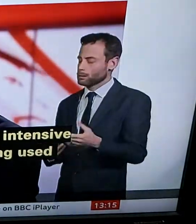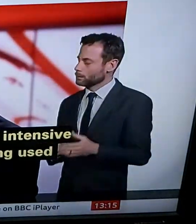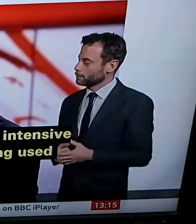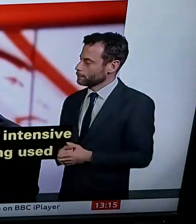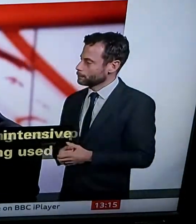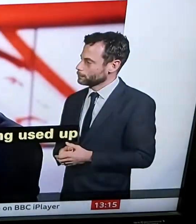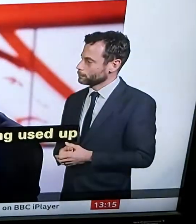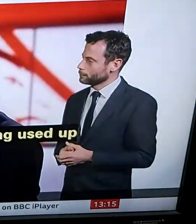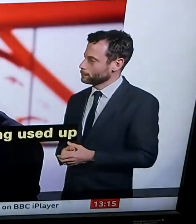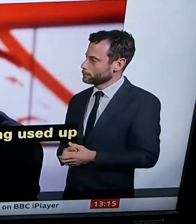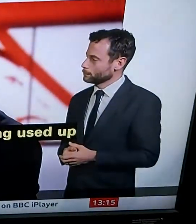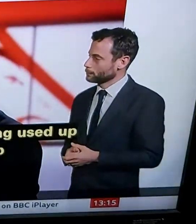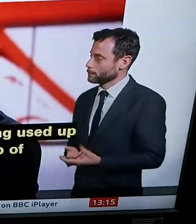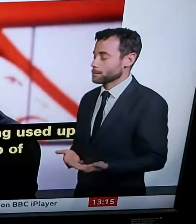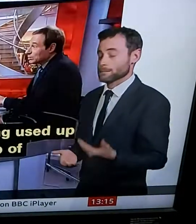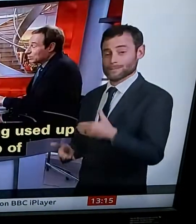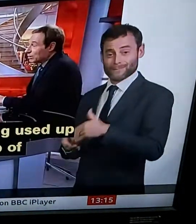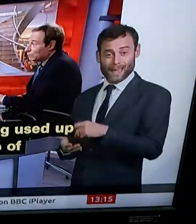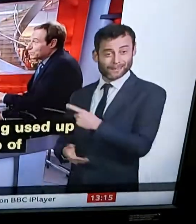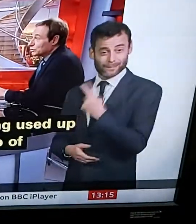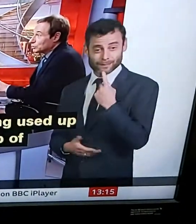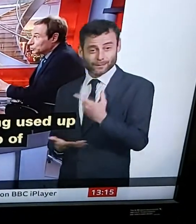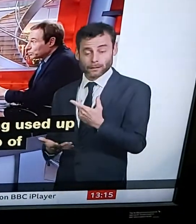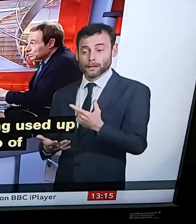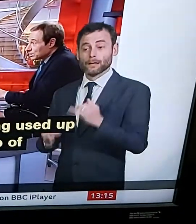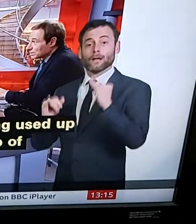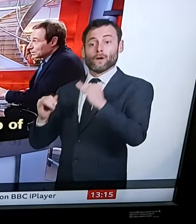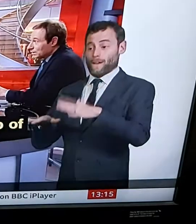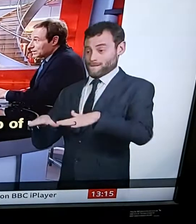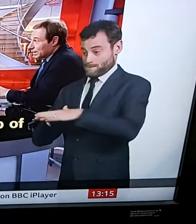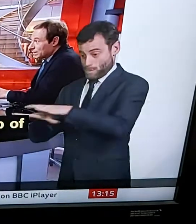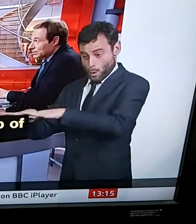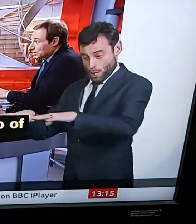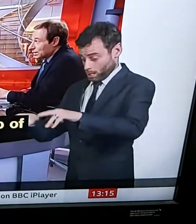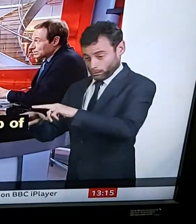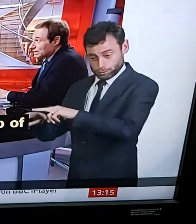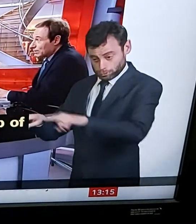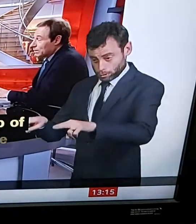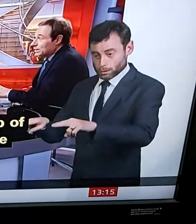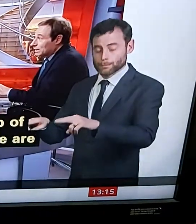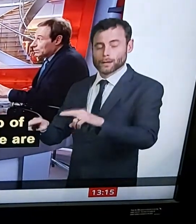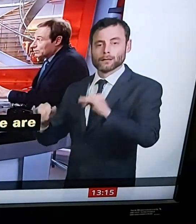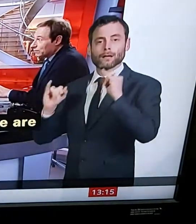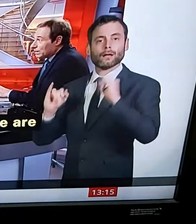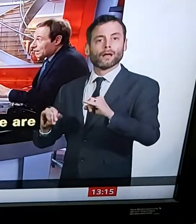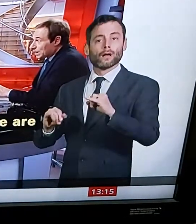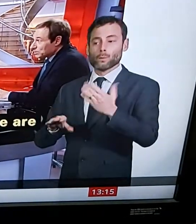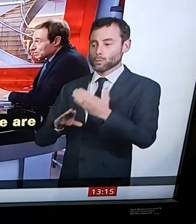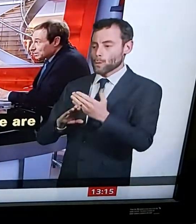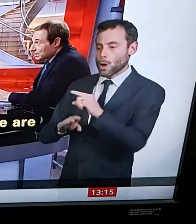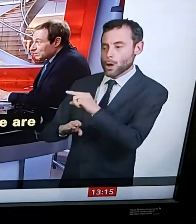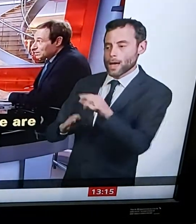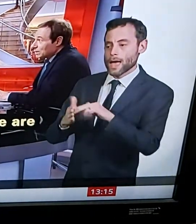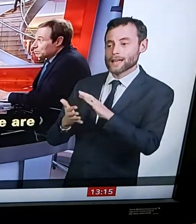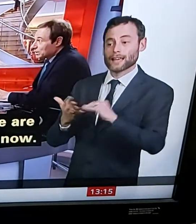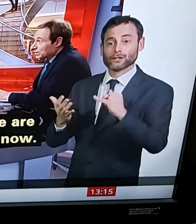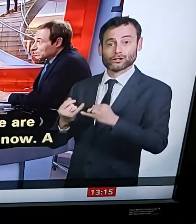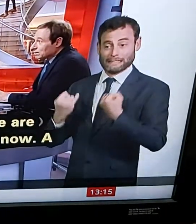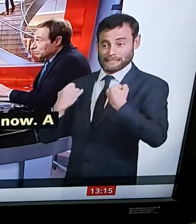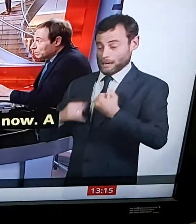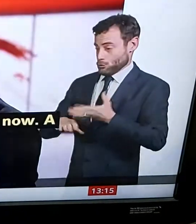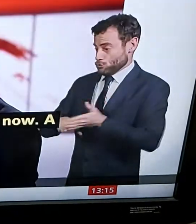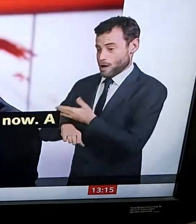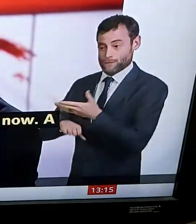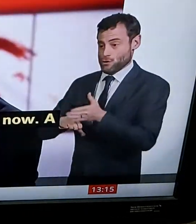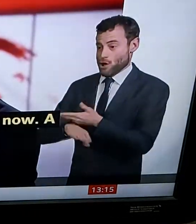of that, he is saying that there are staff shortages in the NHS now, a lot of absentees